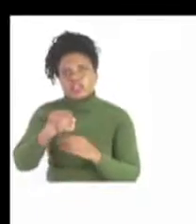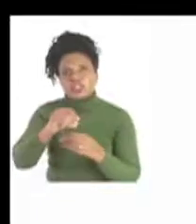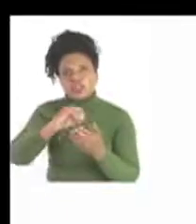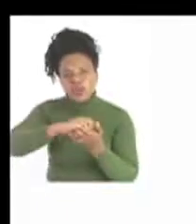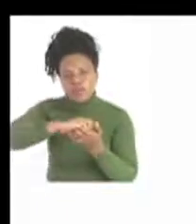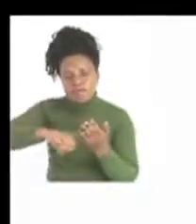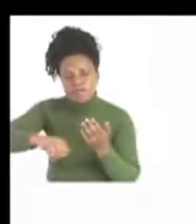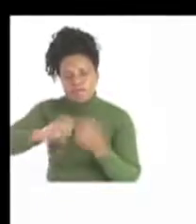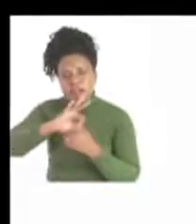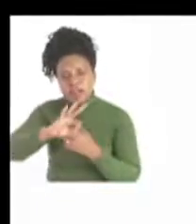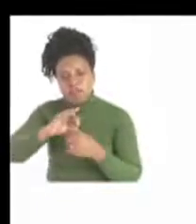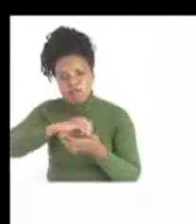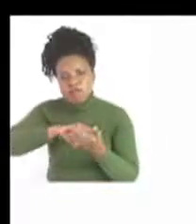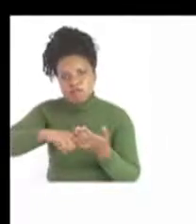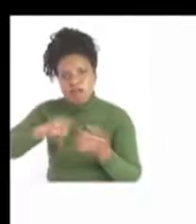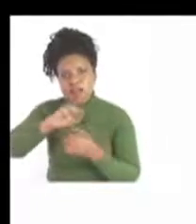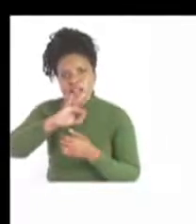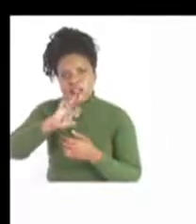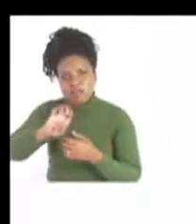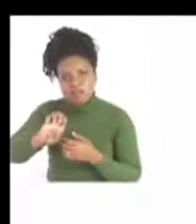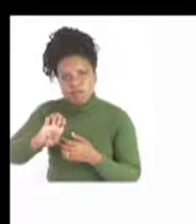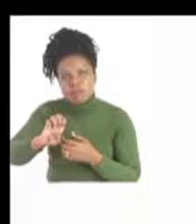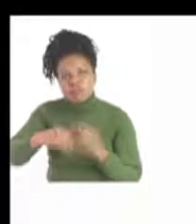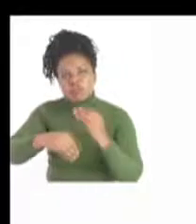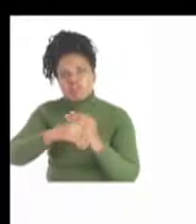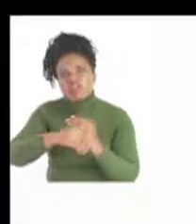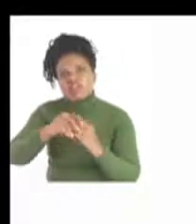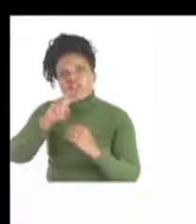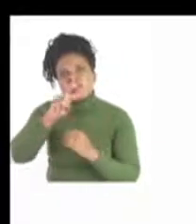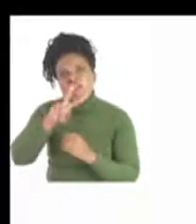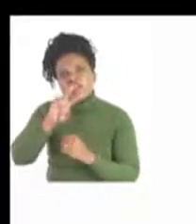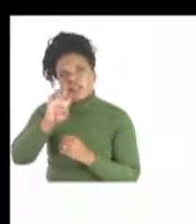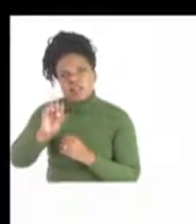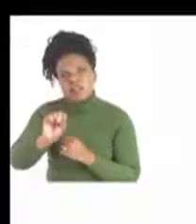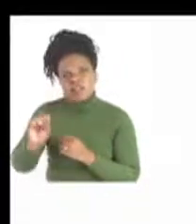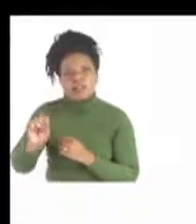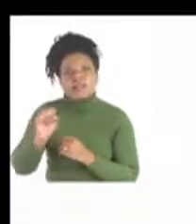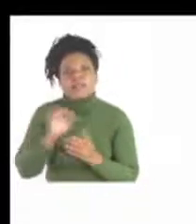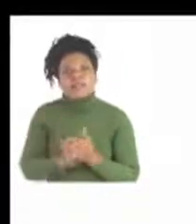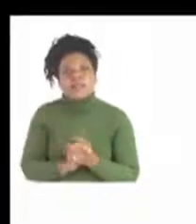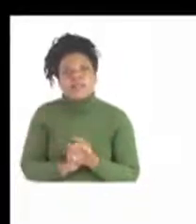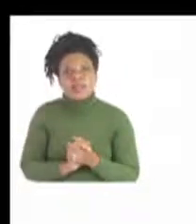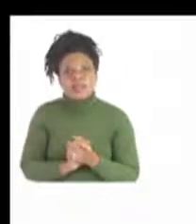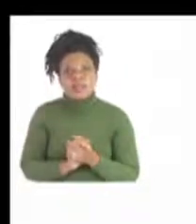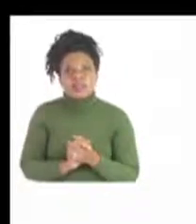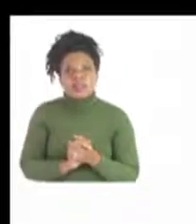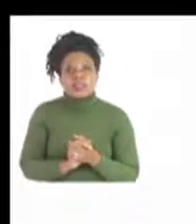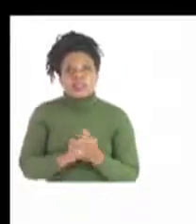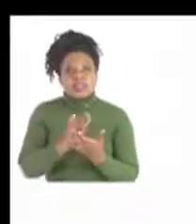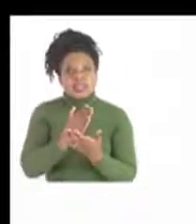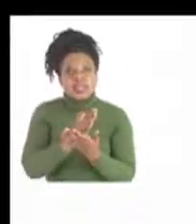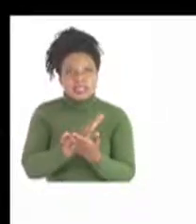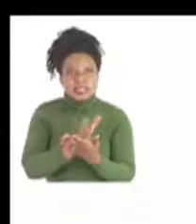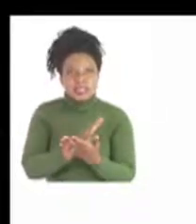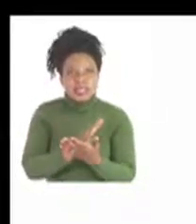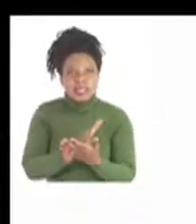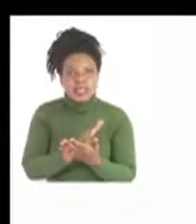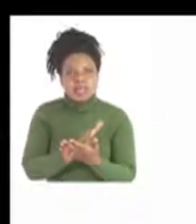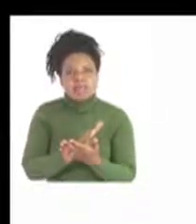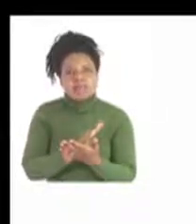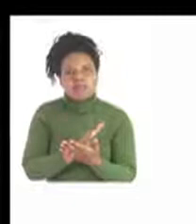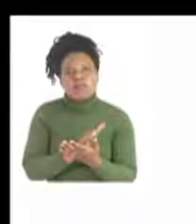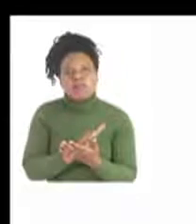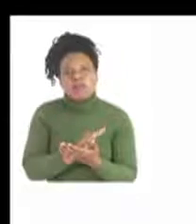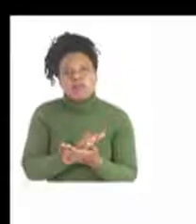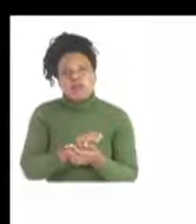Nouns ending in F or FF, we only add S. Giraffe, for